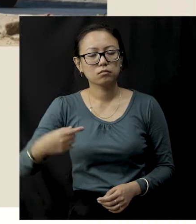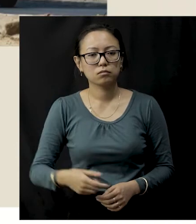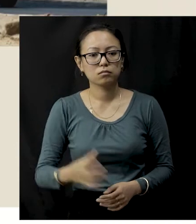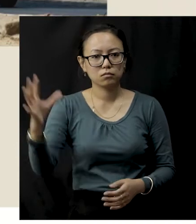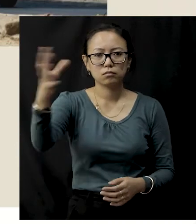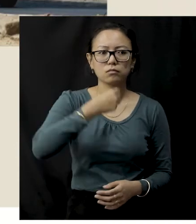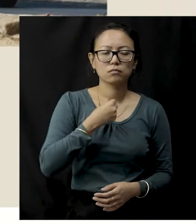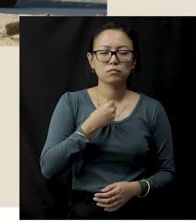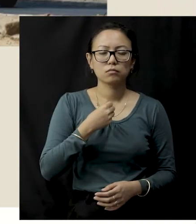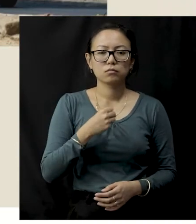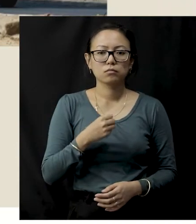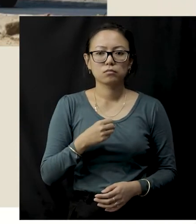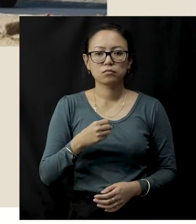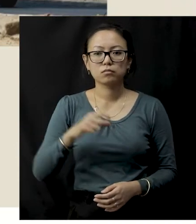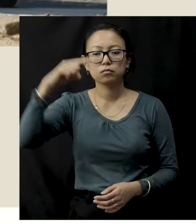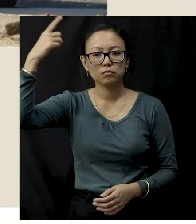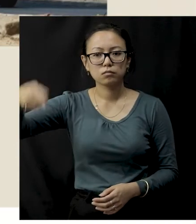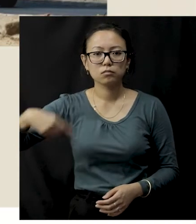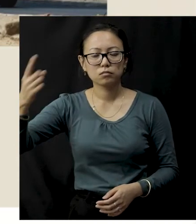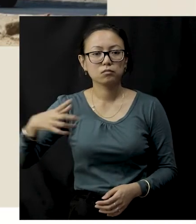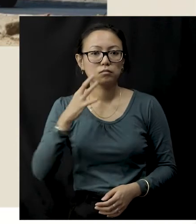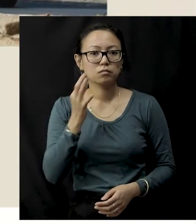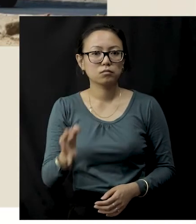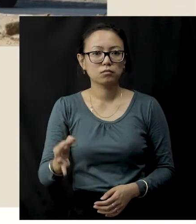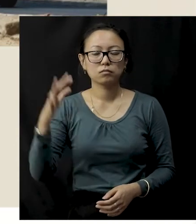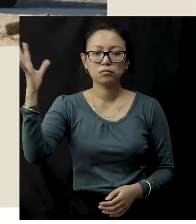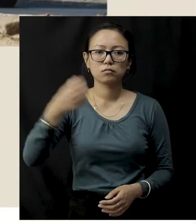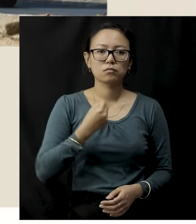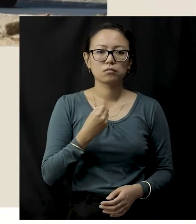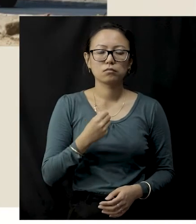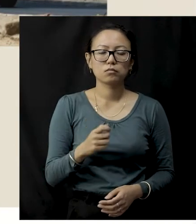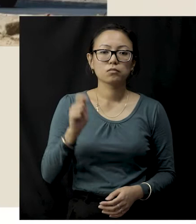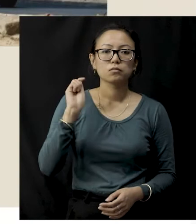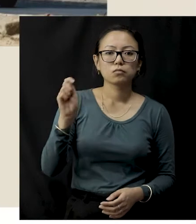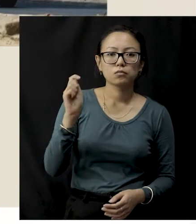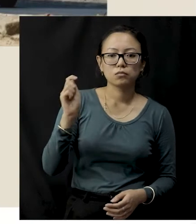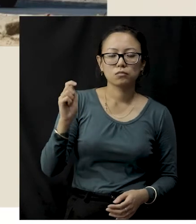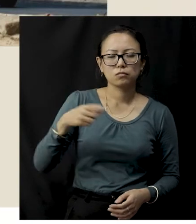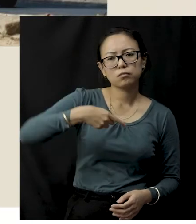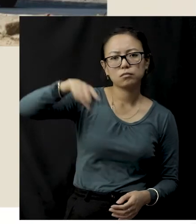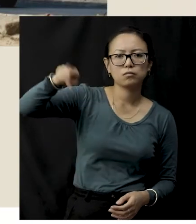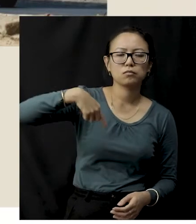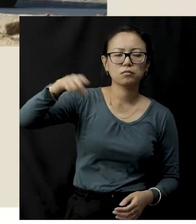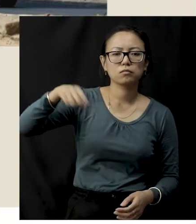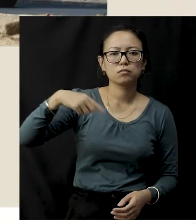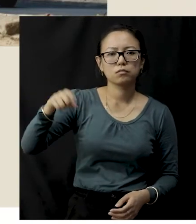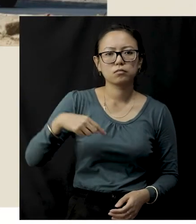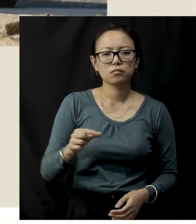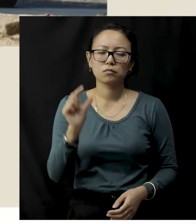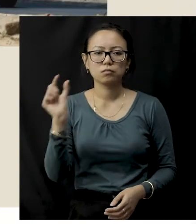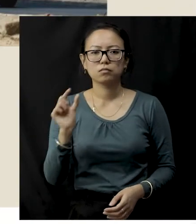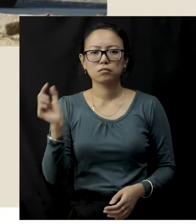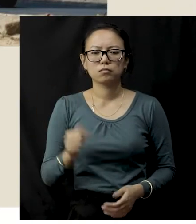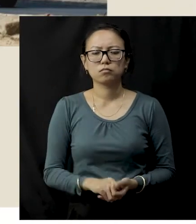the importance of this wheel. They started using it for their work, for journey, all right? And even now